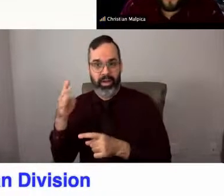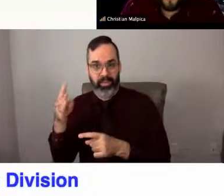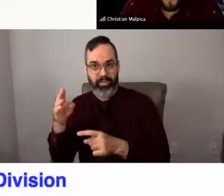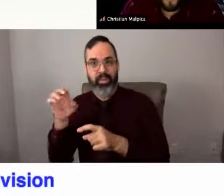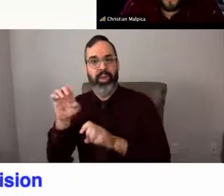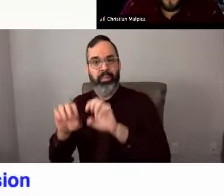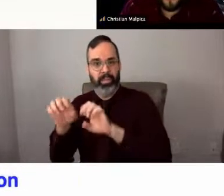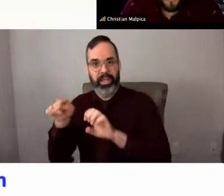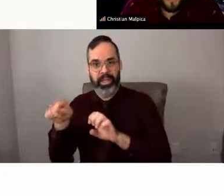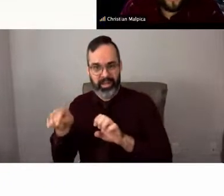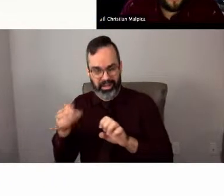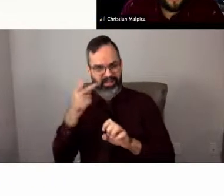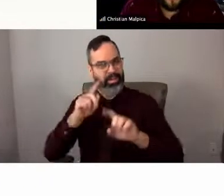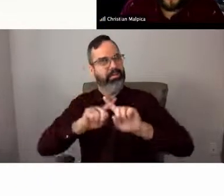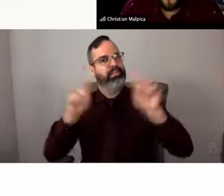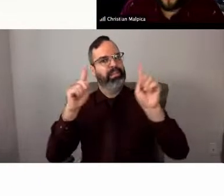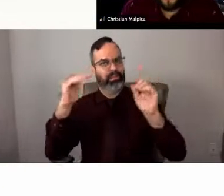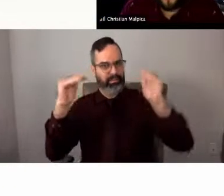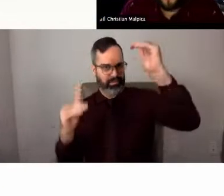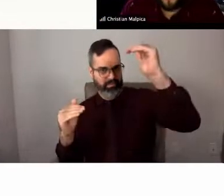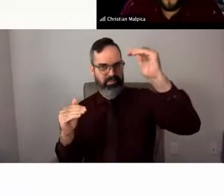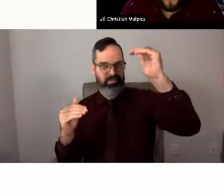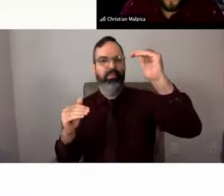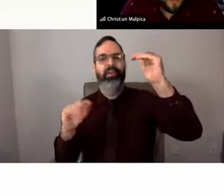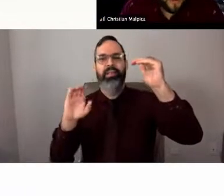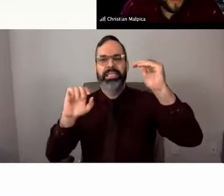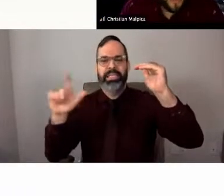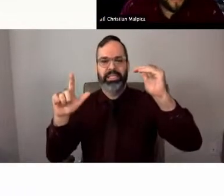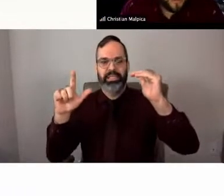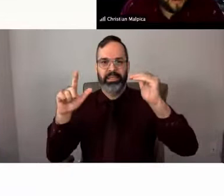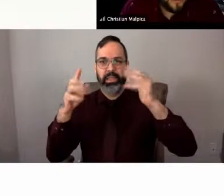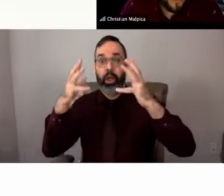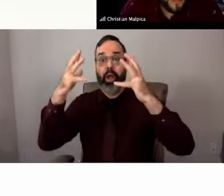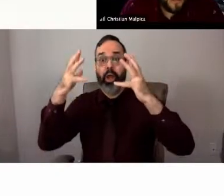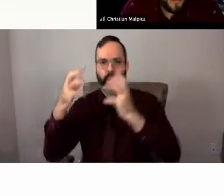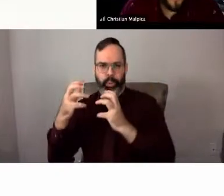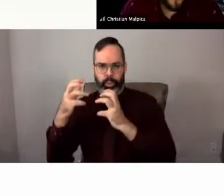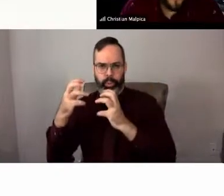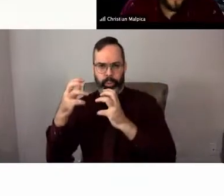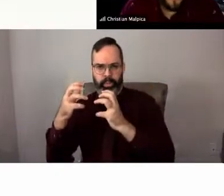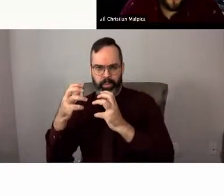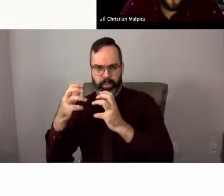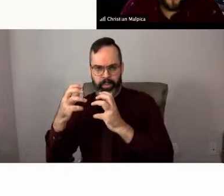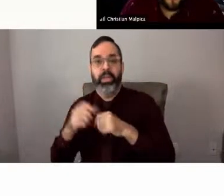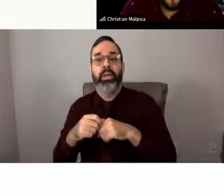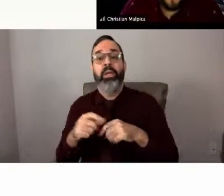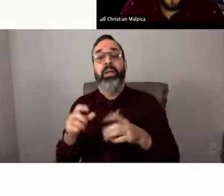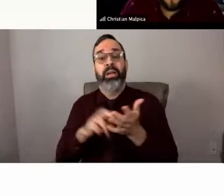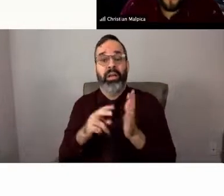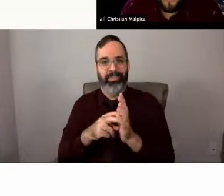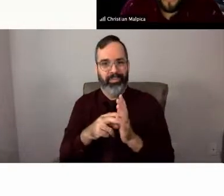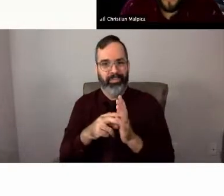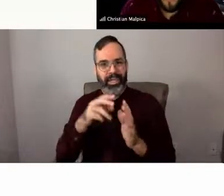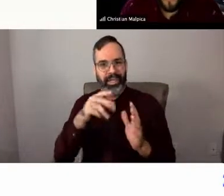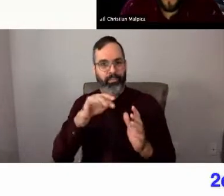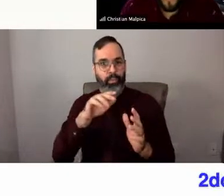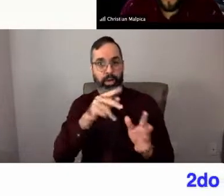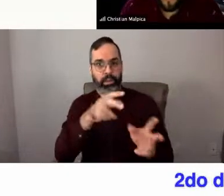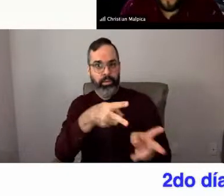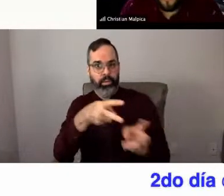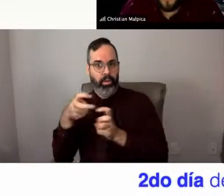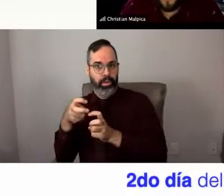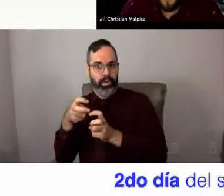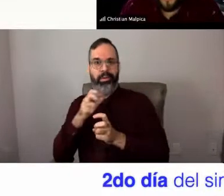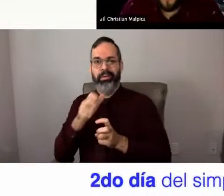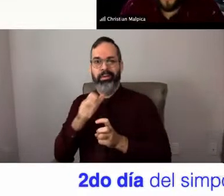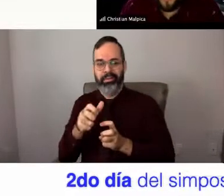see a huge decrease in cell fluorescence. So in conclusion, import is not blocked by connexin 43 sRNA, but appears to be